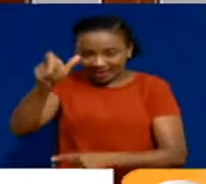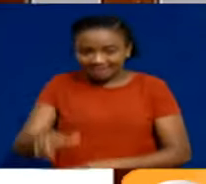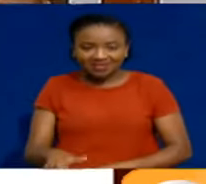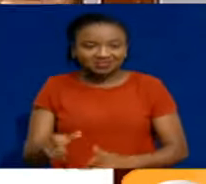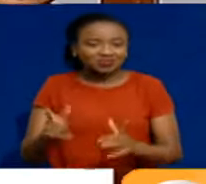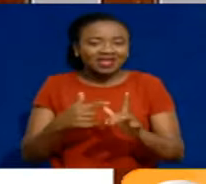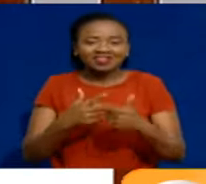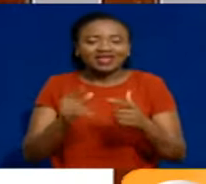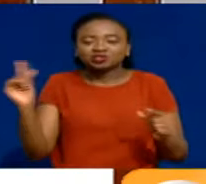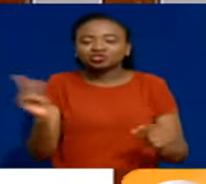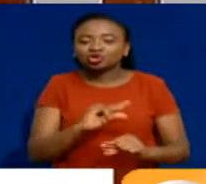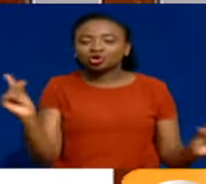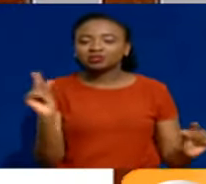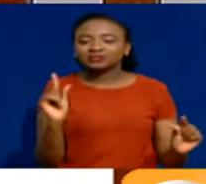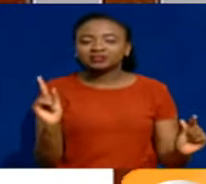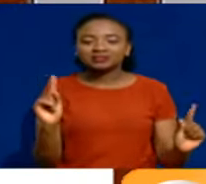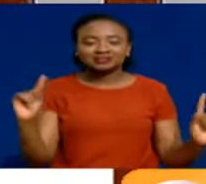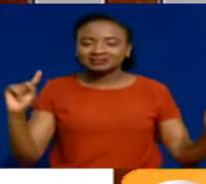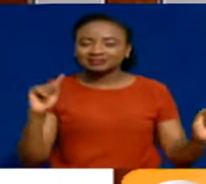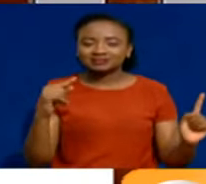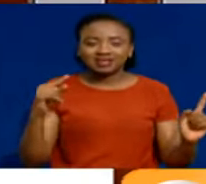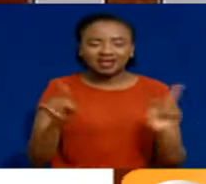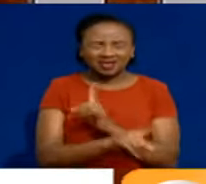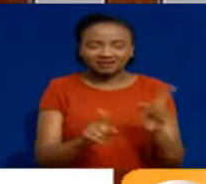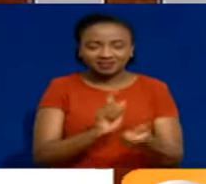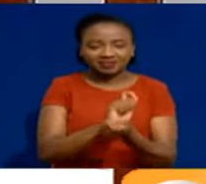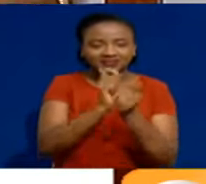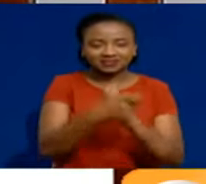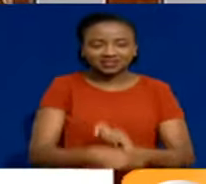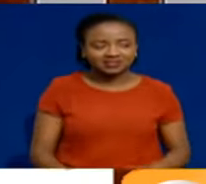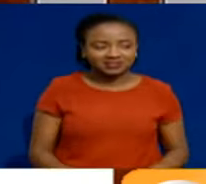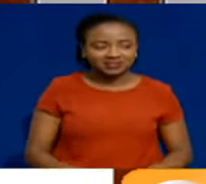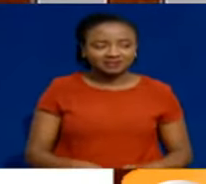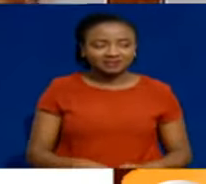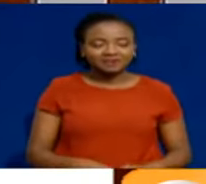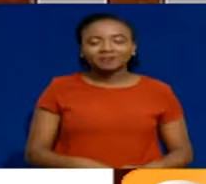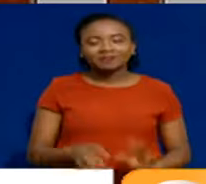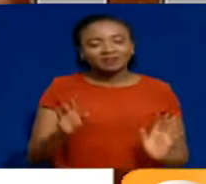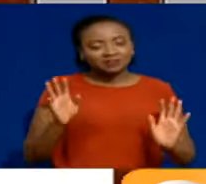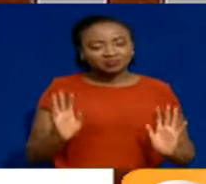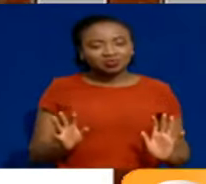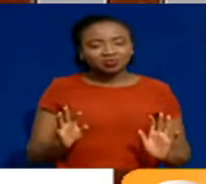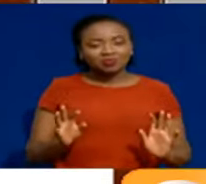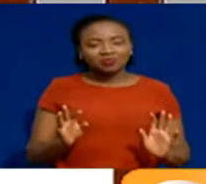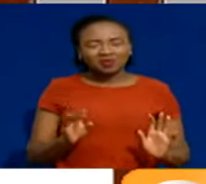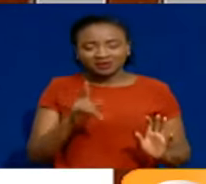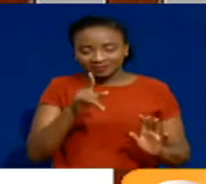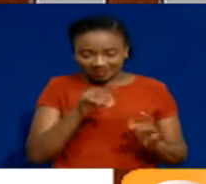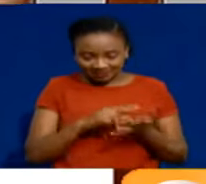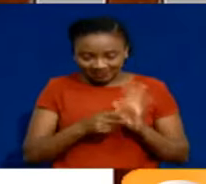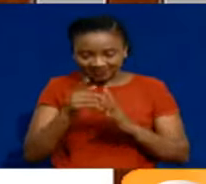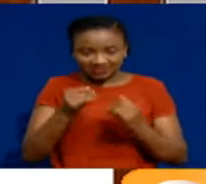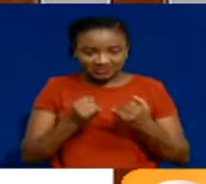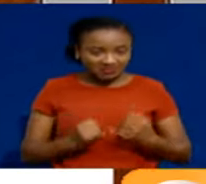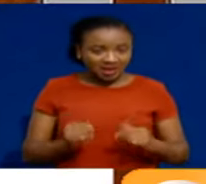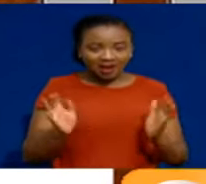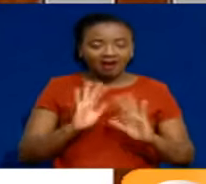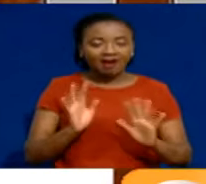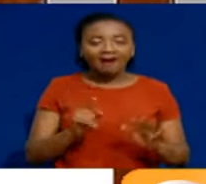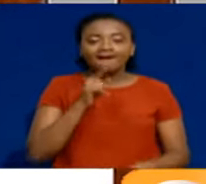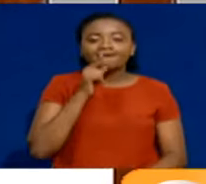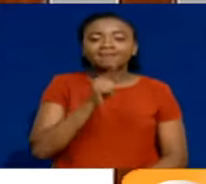happen when 2 minutes to the election and it deters your chances. It was not a question of try and error. He had